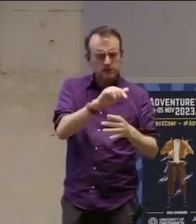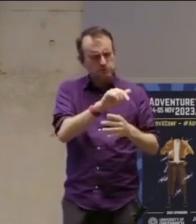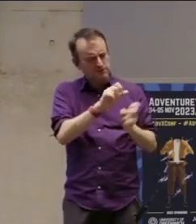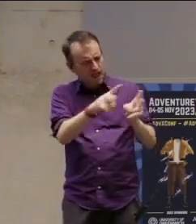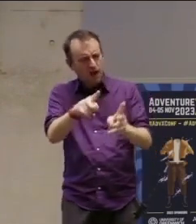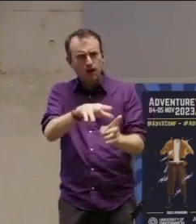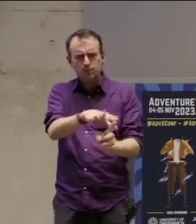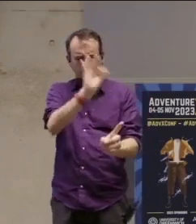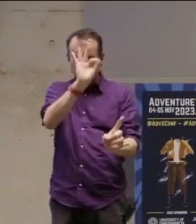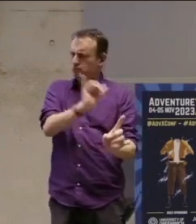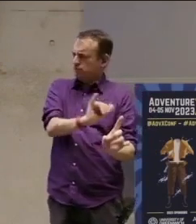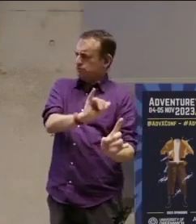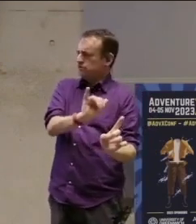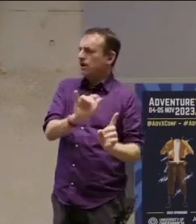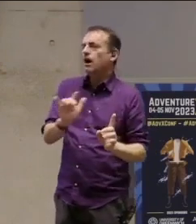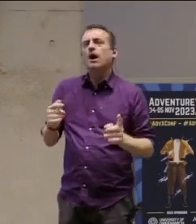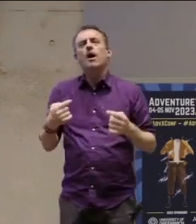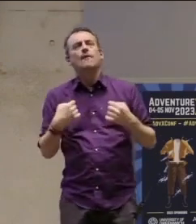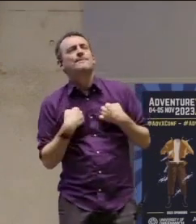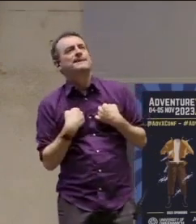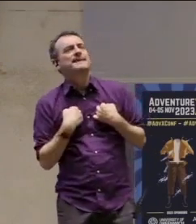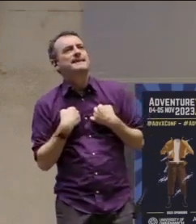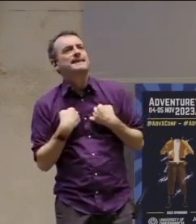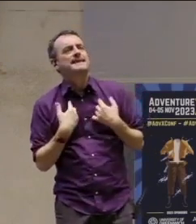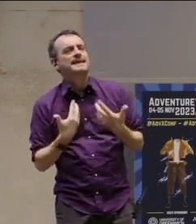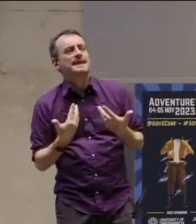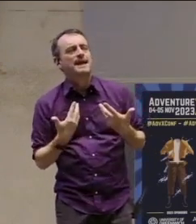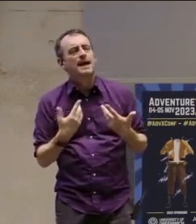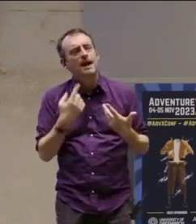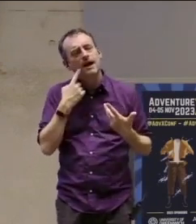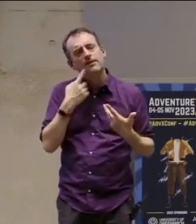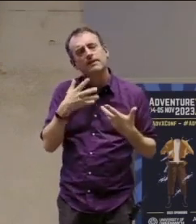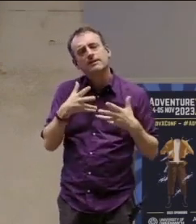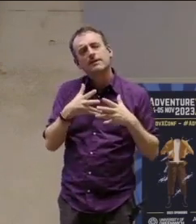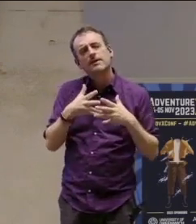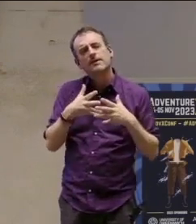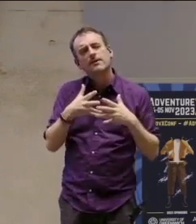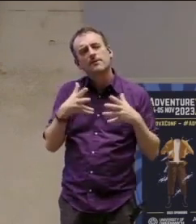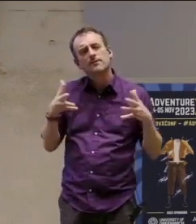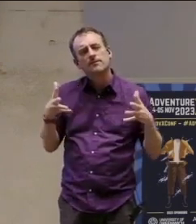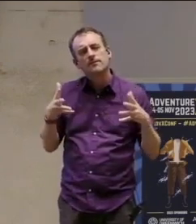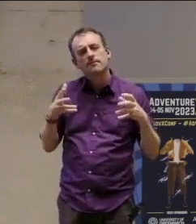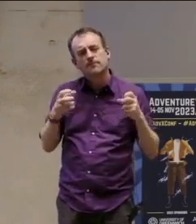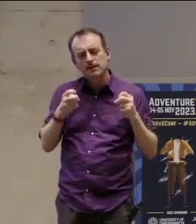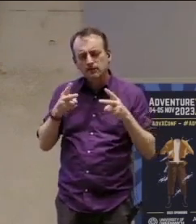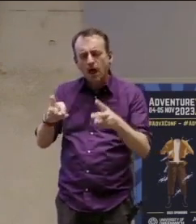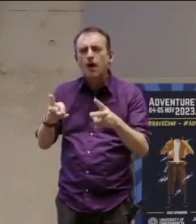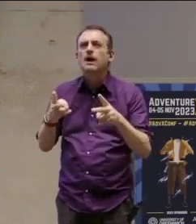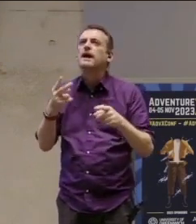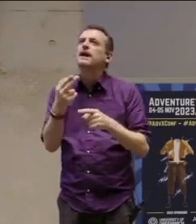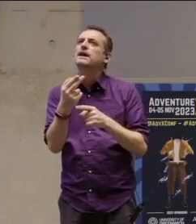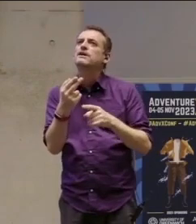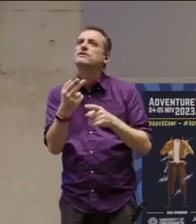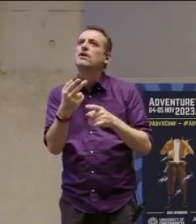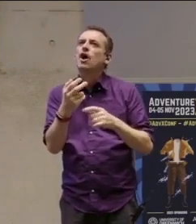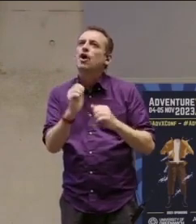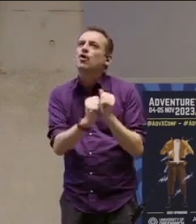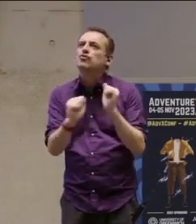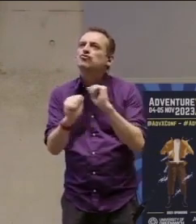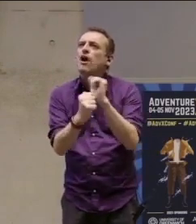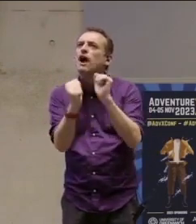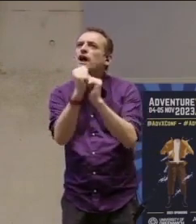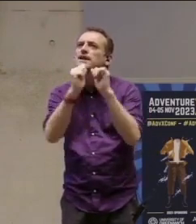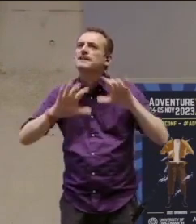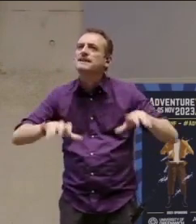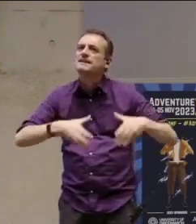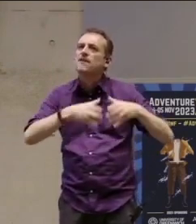decision? For me, I mean, the main primary styles I would say is constructivism and kind of diving into like the